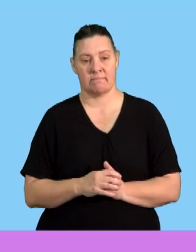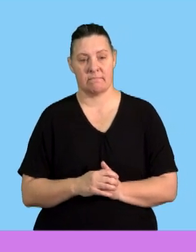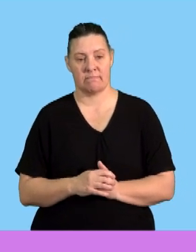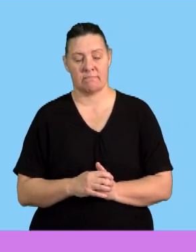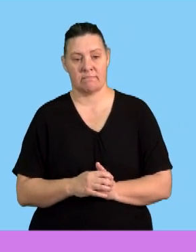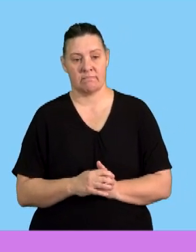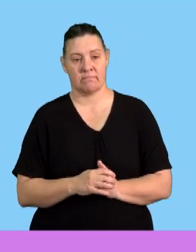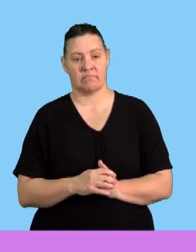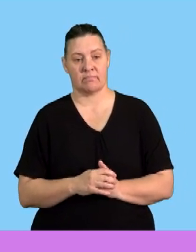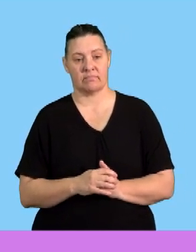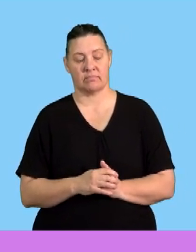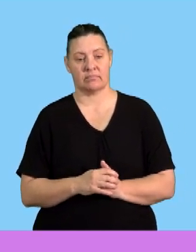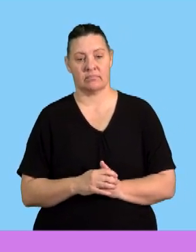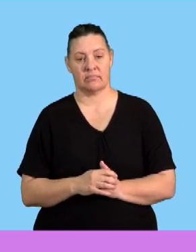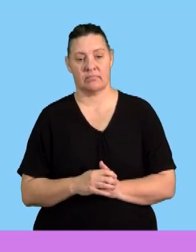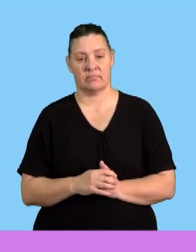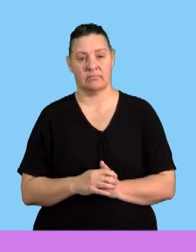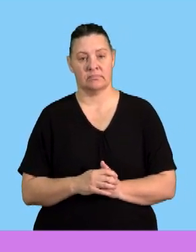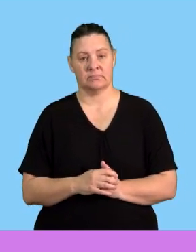20,500 Rand.